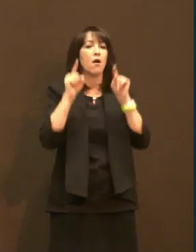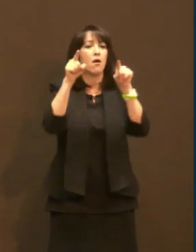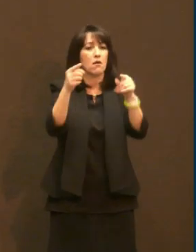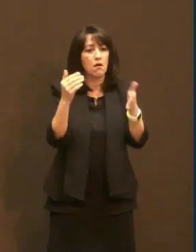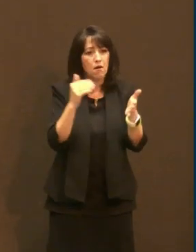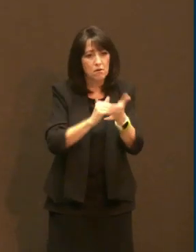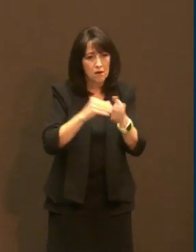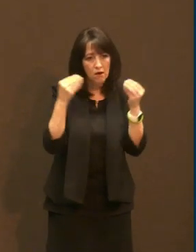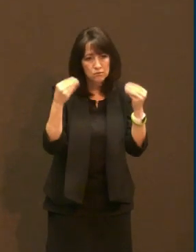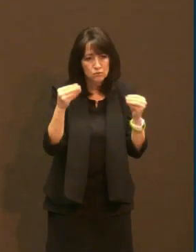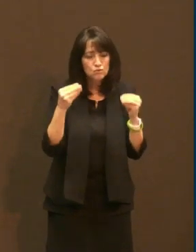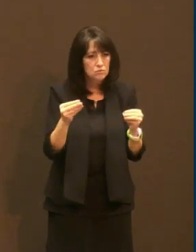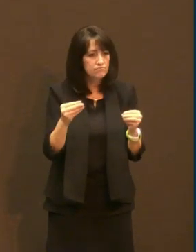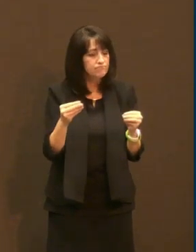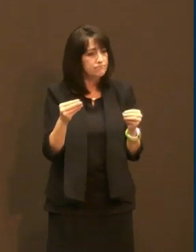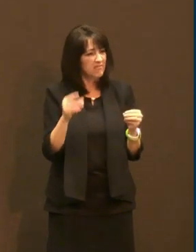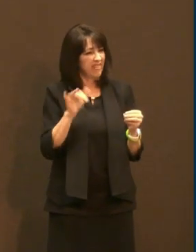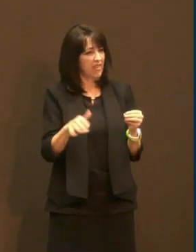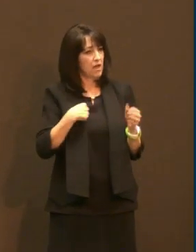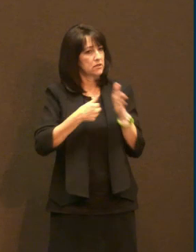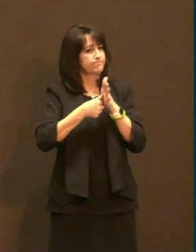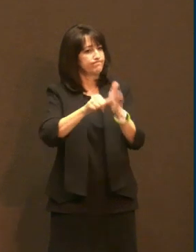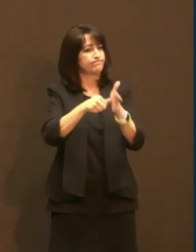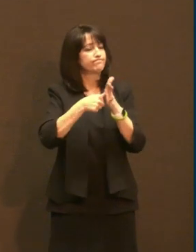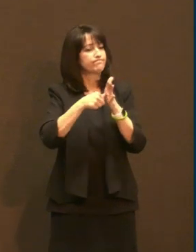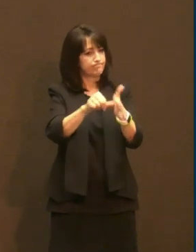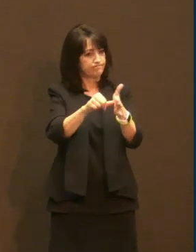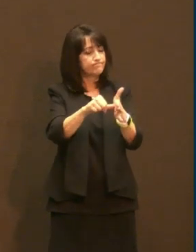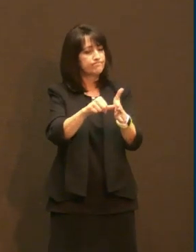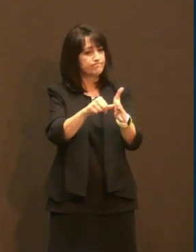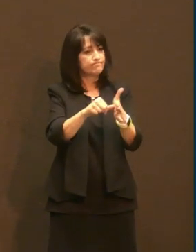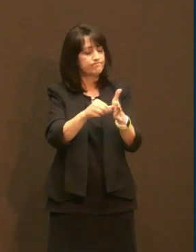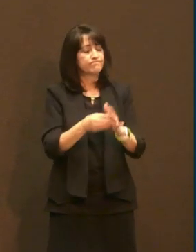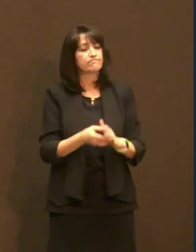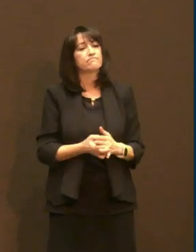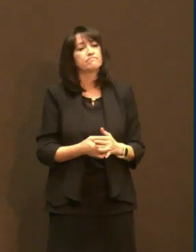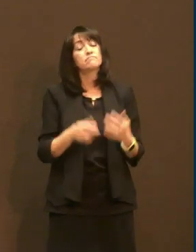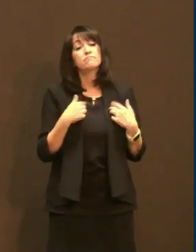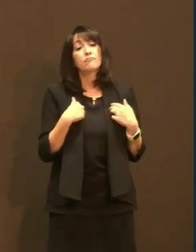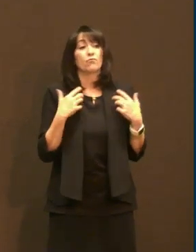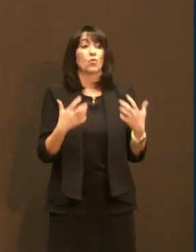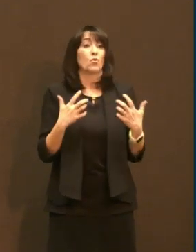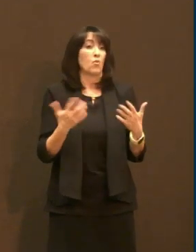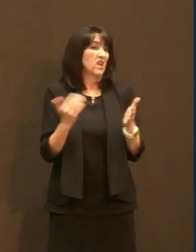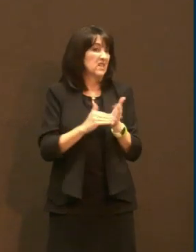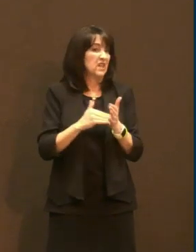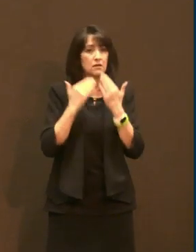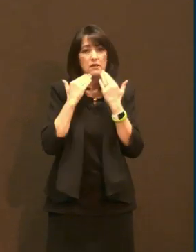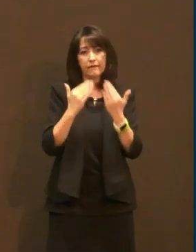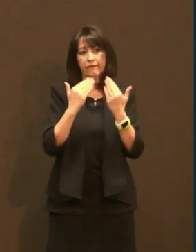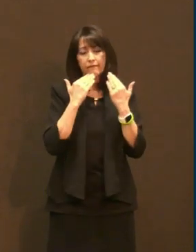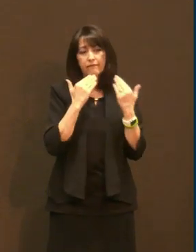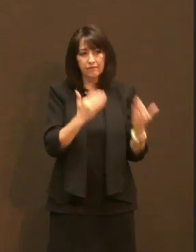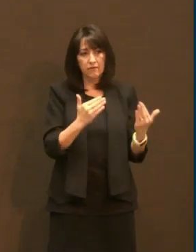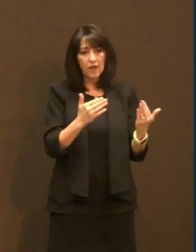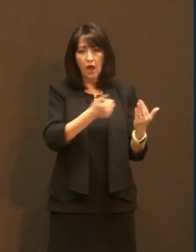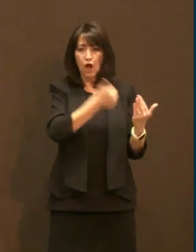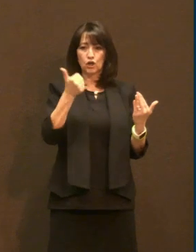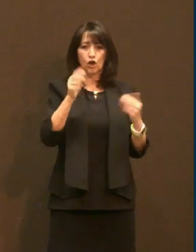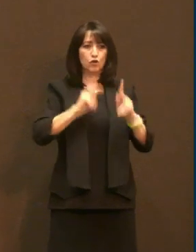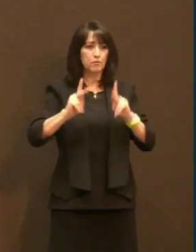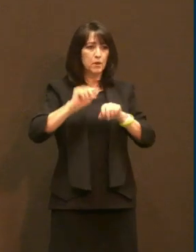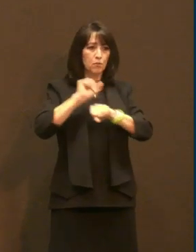in Sussex County, where got all hands on deck down there. And again, I want to thank all our partners for their